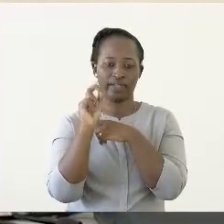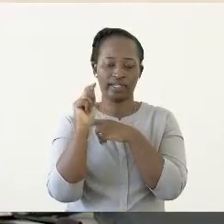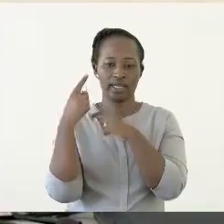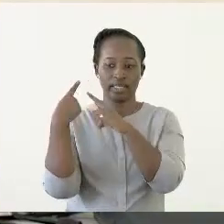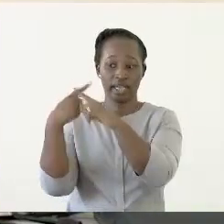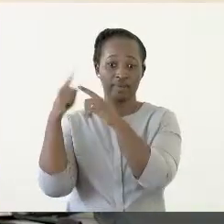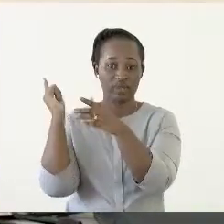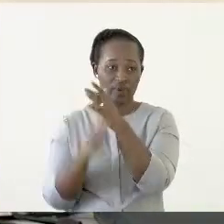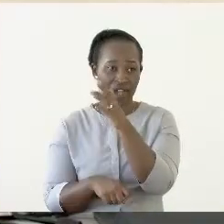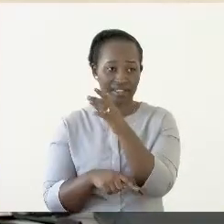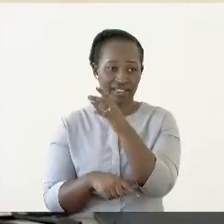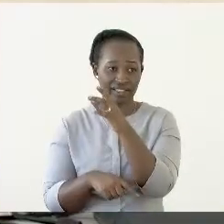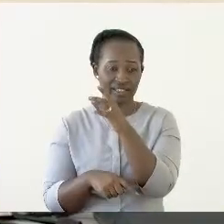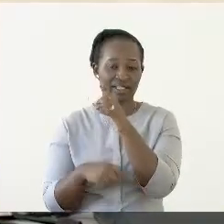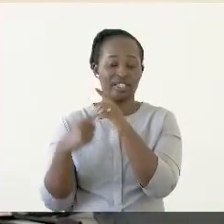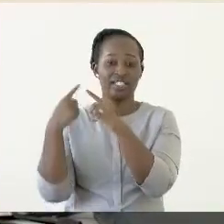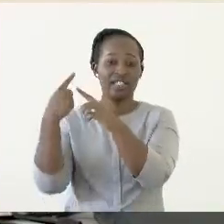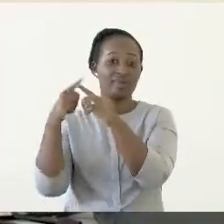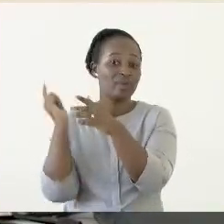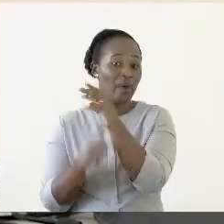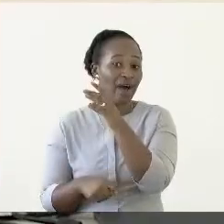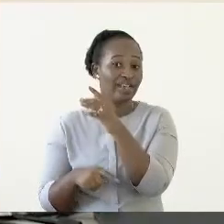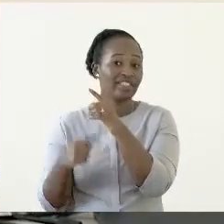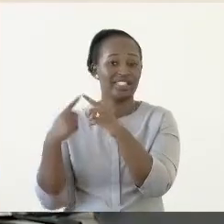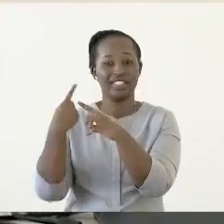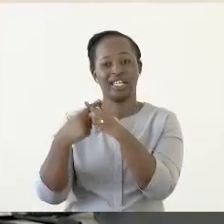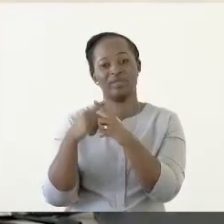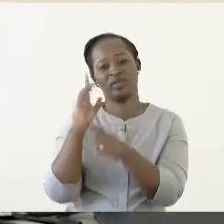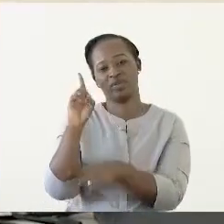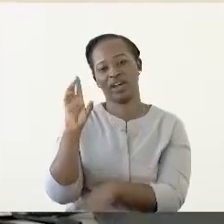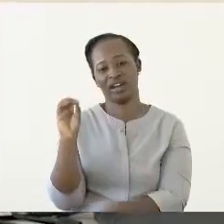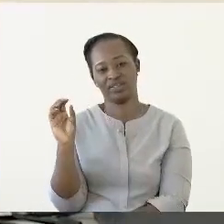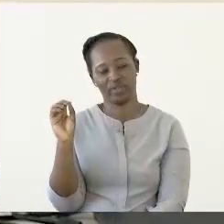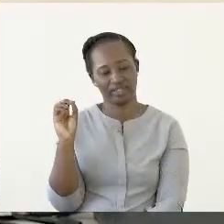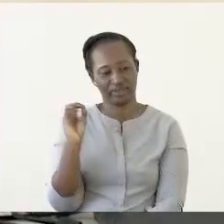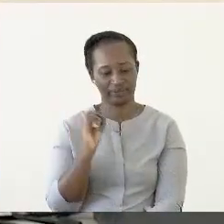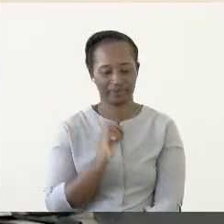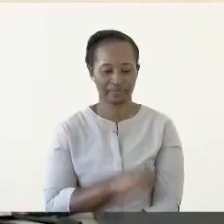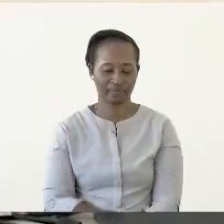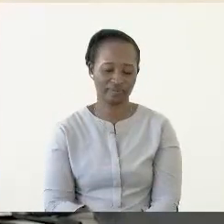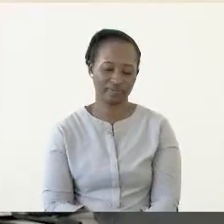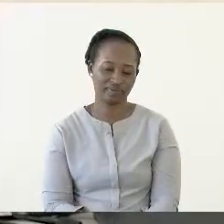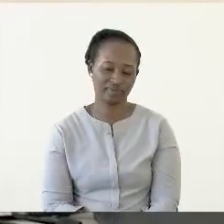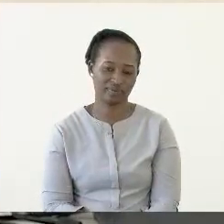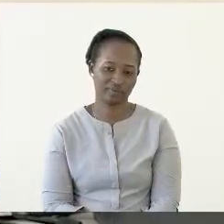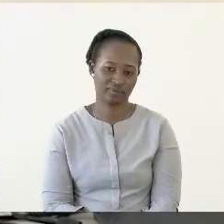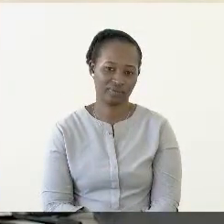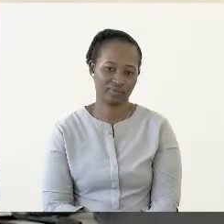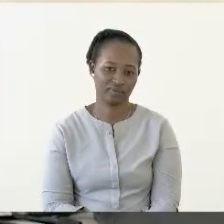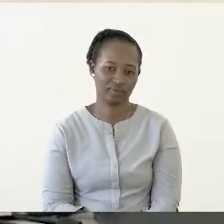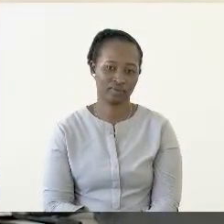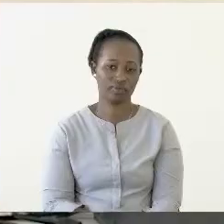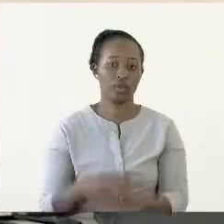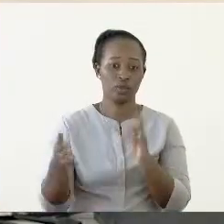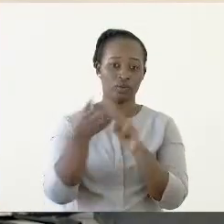times what? Times what? Times 100, yes. Times 100, so to find